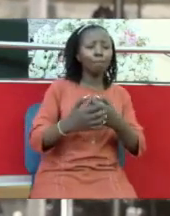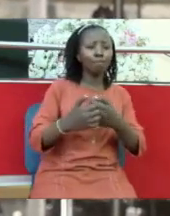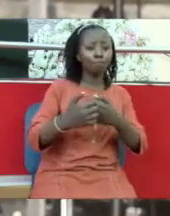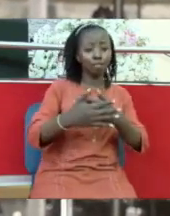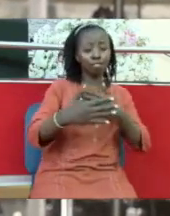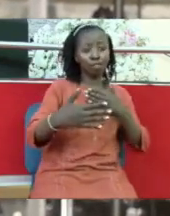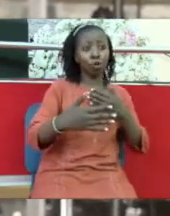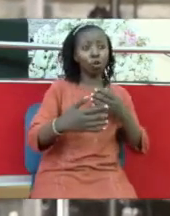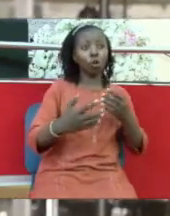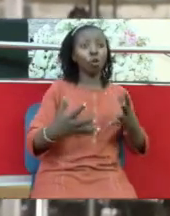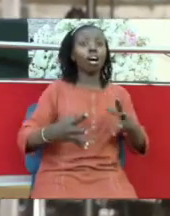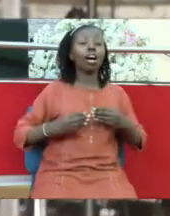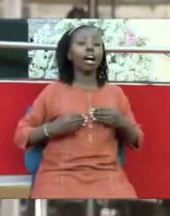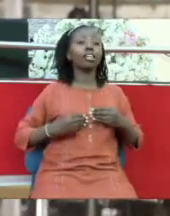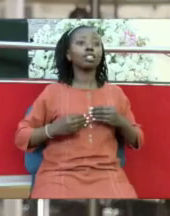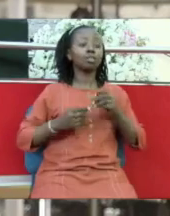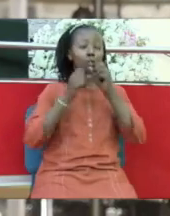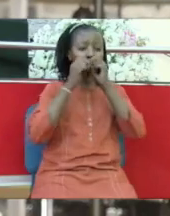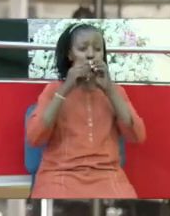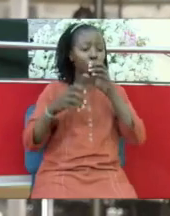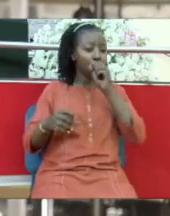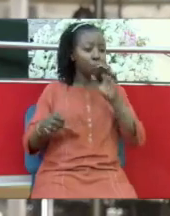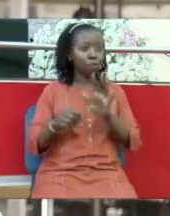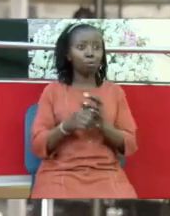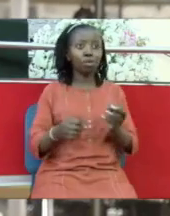and when you actually come into possession.